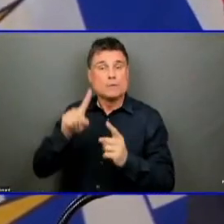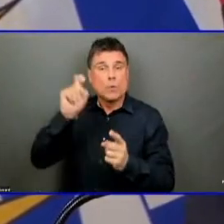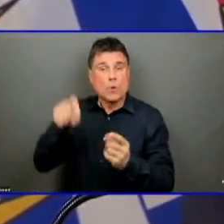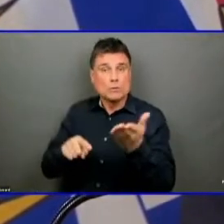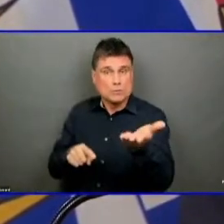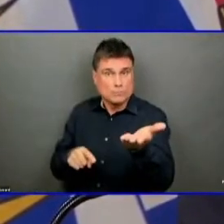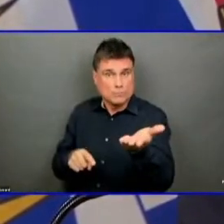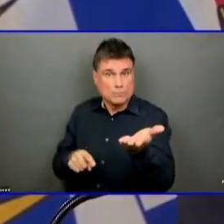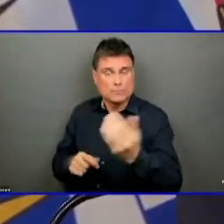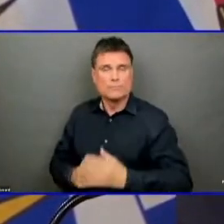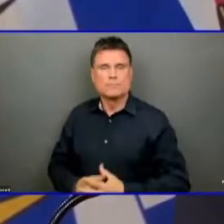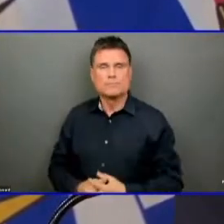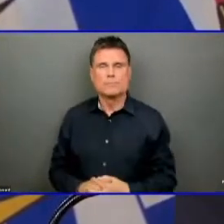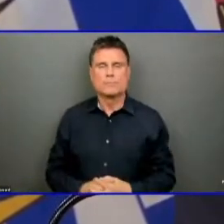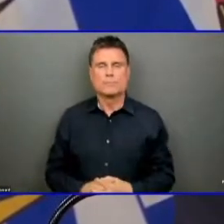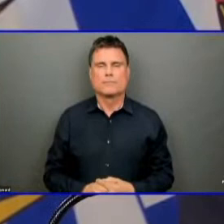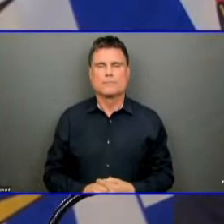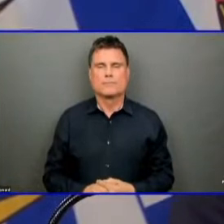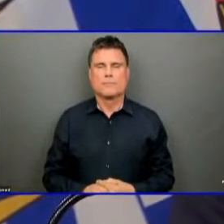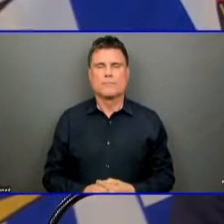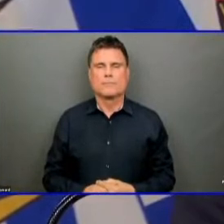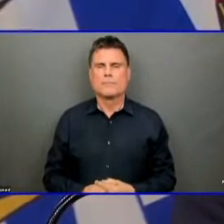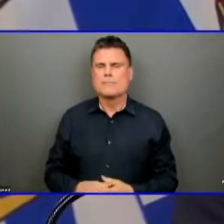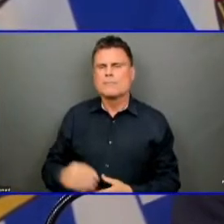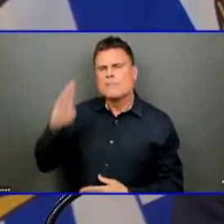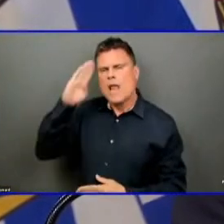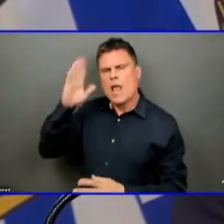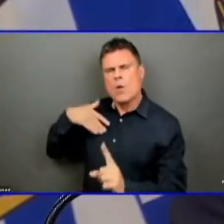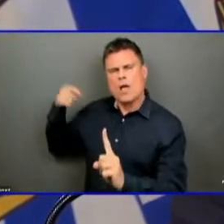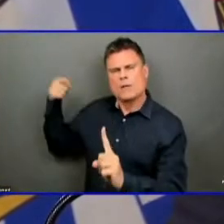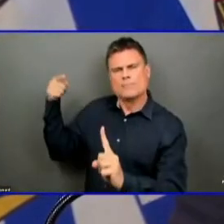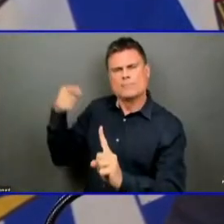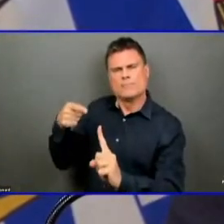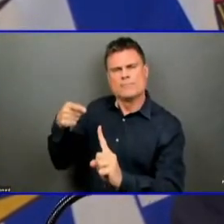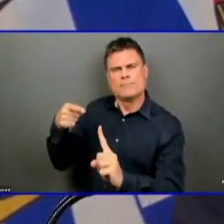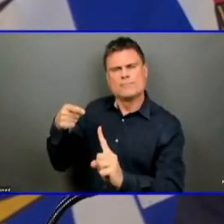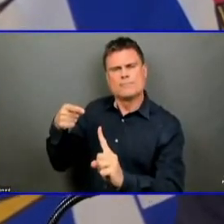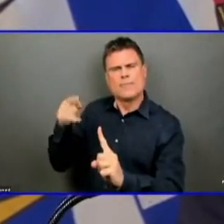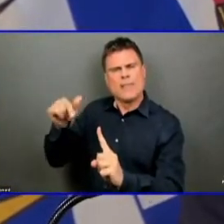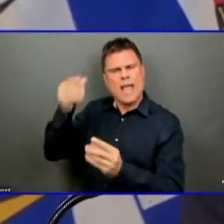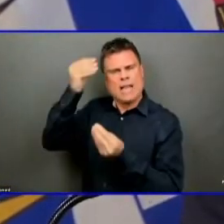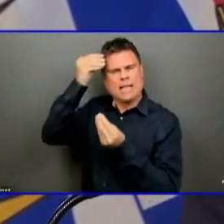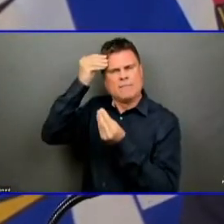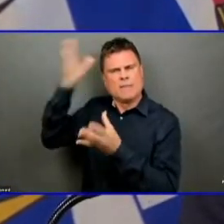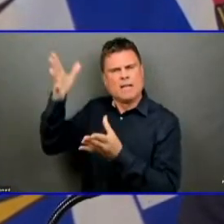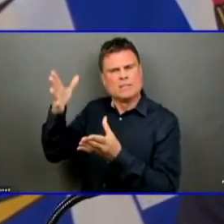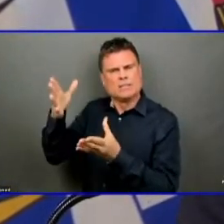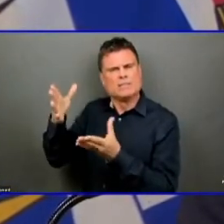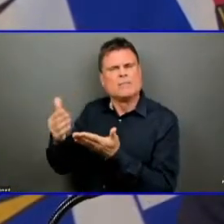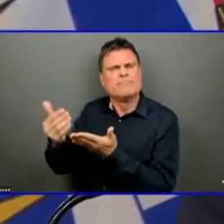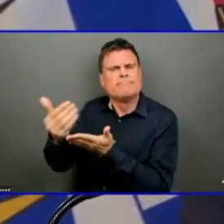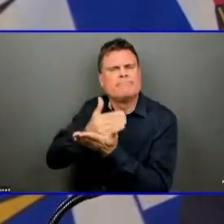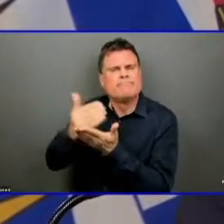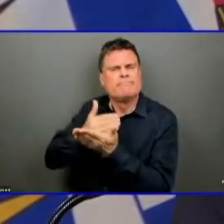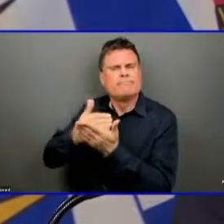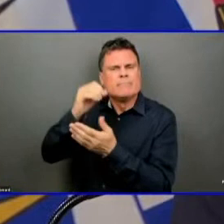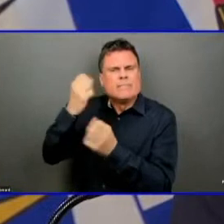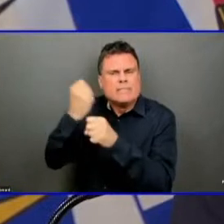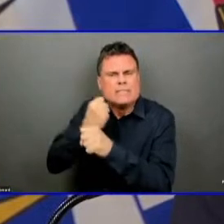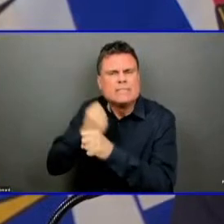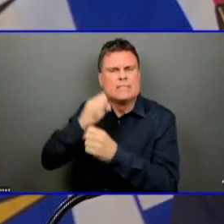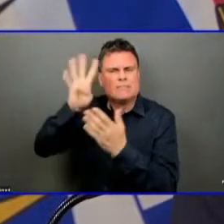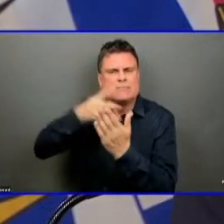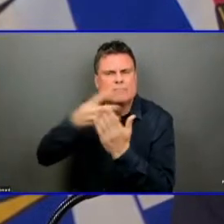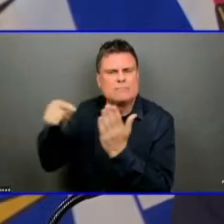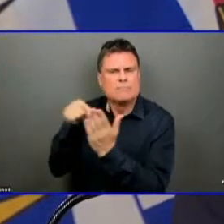Hi there. Just wanted to go back to the data from schools. I know both the Fraser Health and the Vancouver Coastal information seems to be